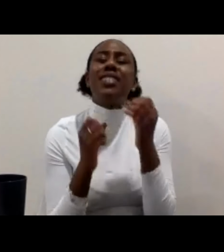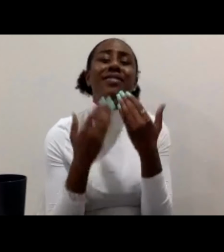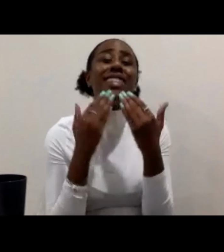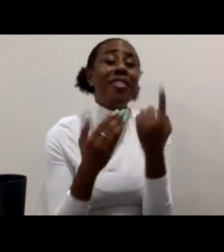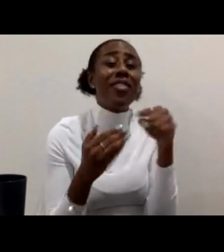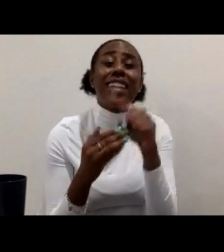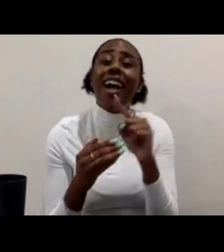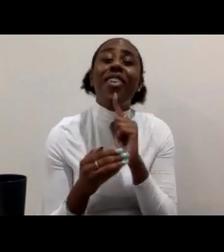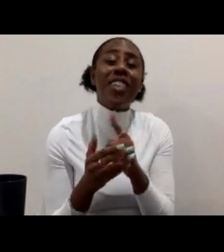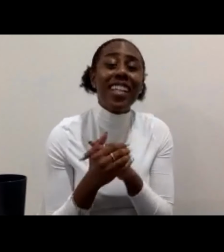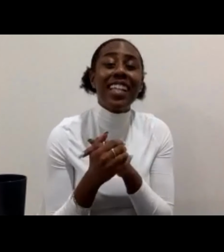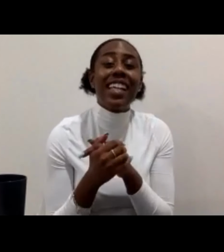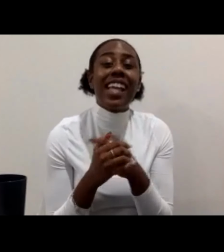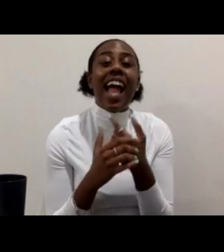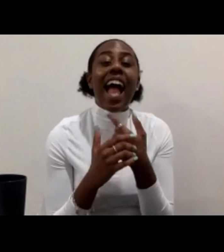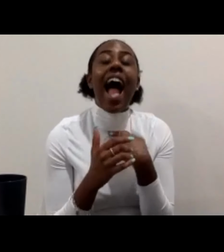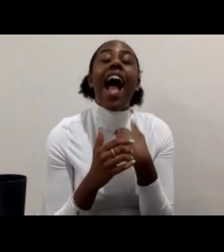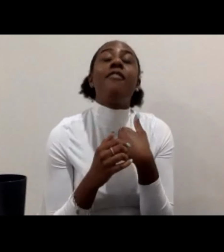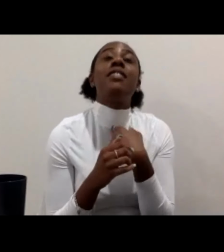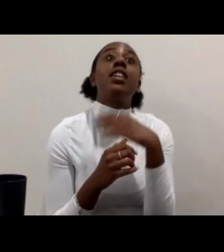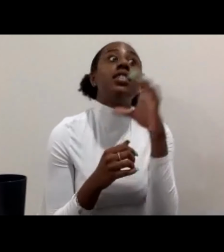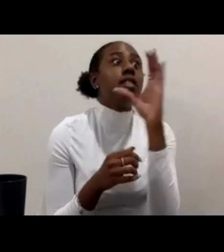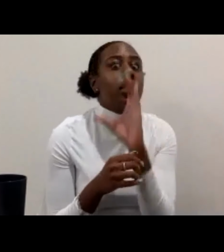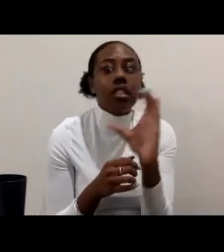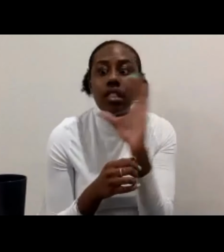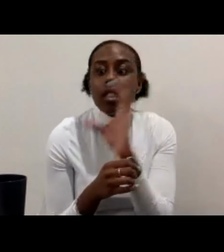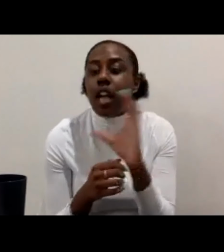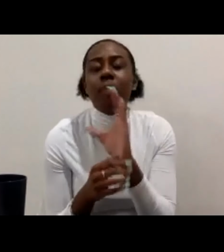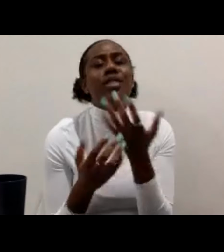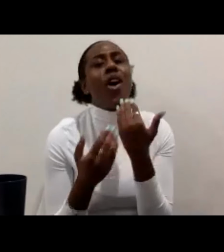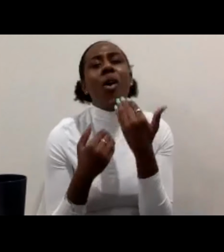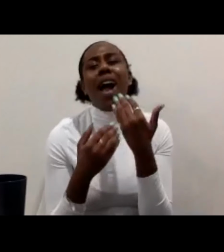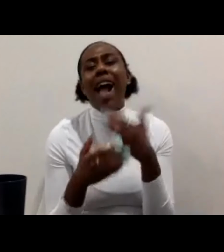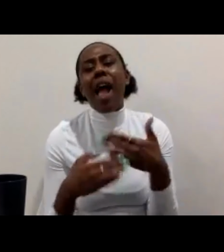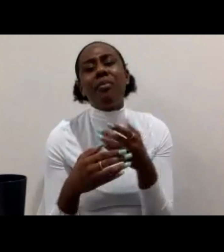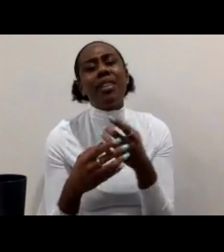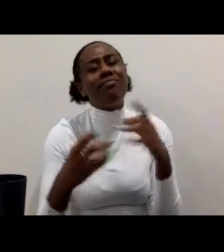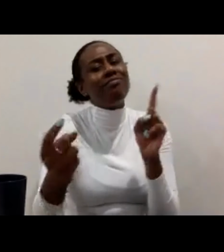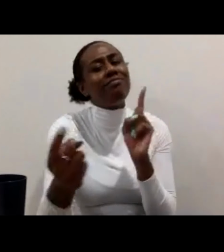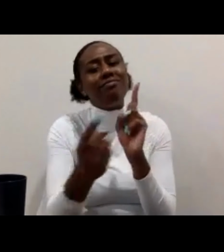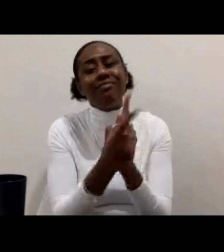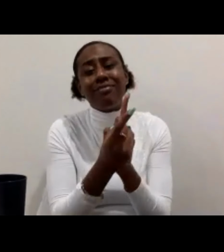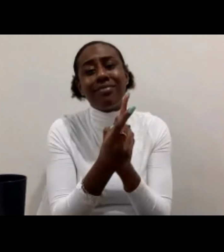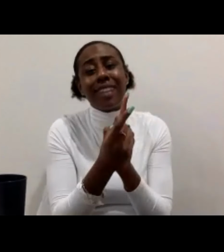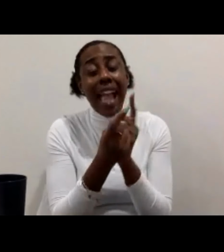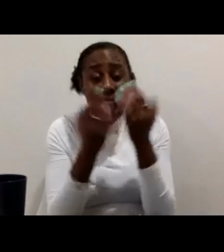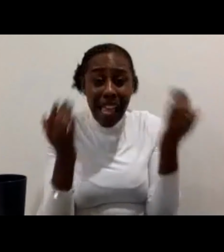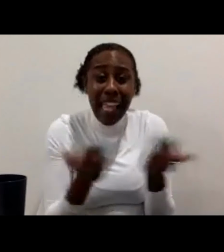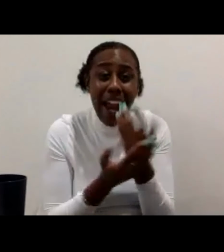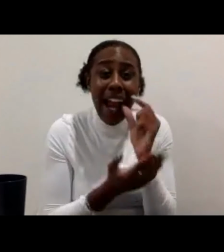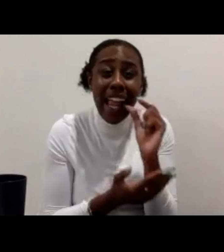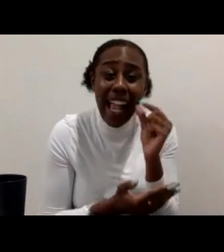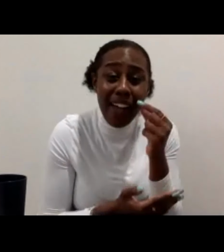I have been looking for you. I'm so glad that we have found each other. The work in Galveston County